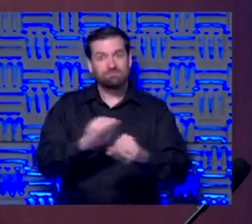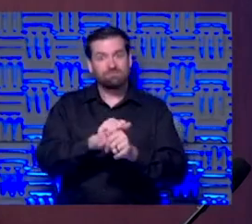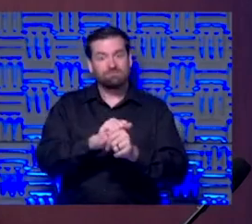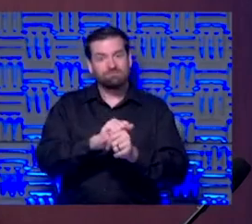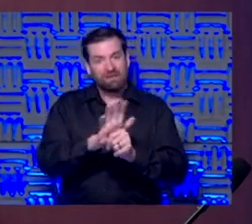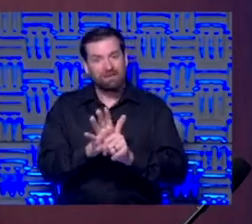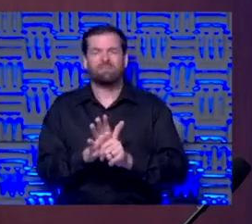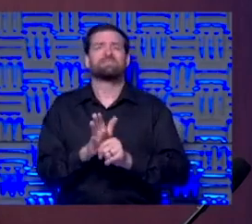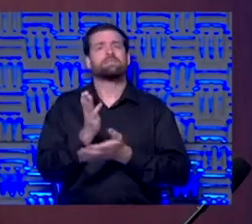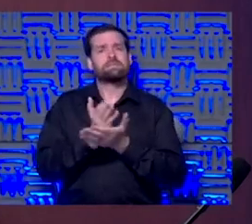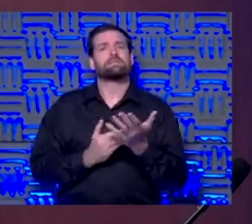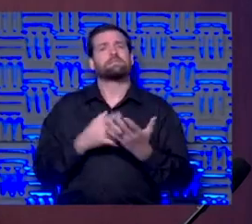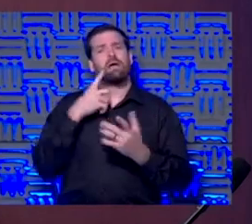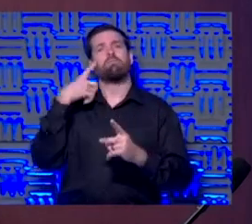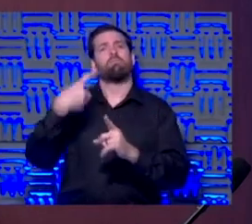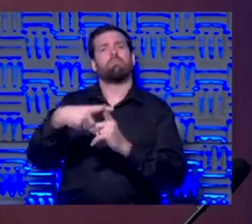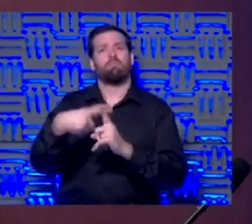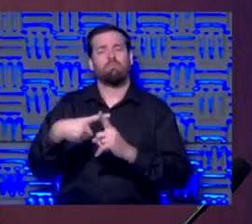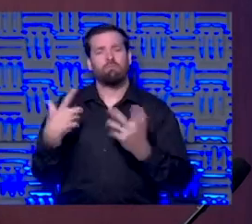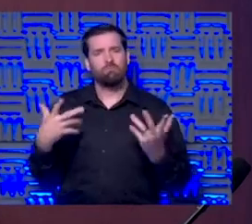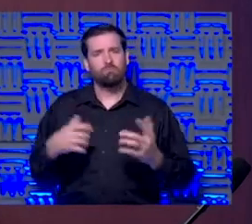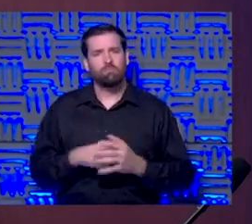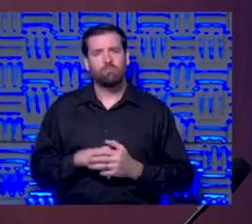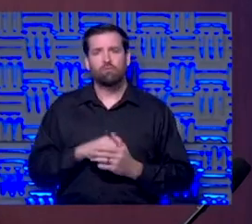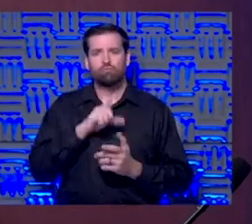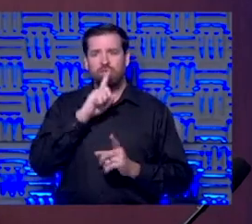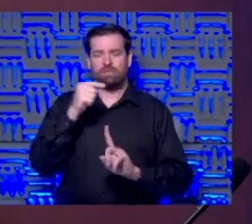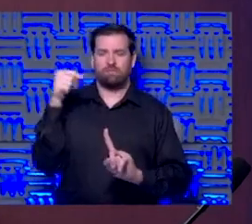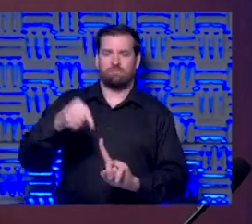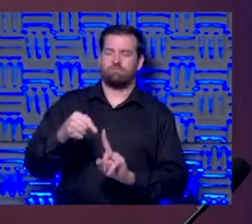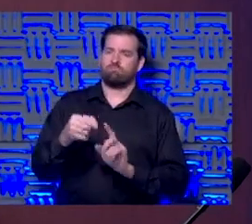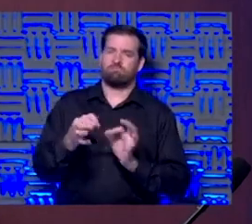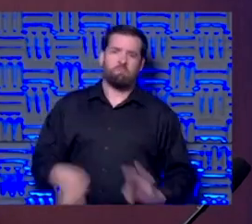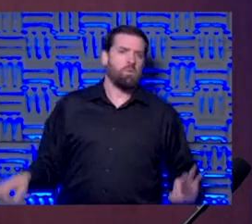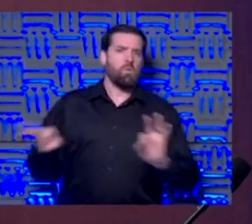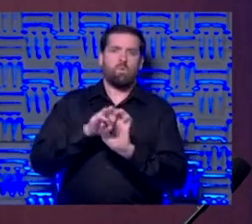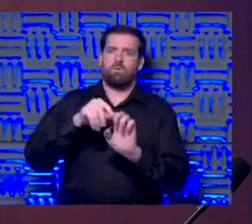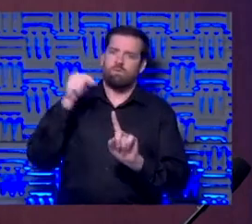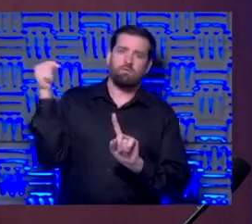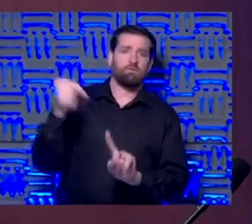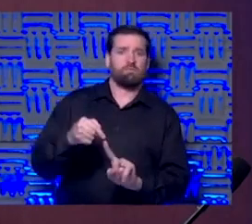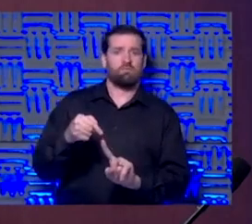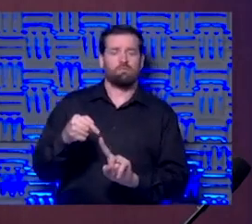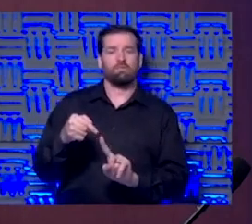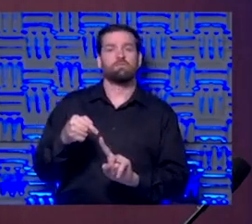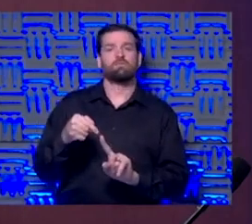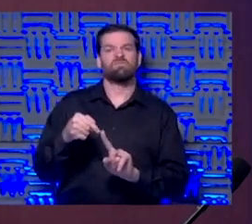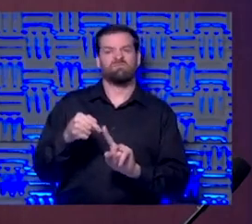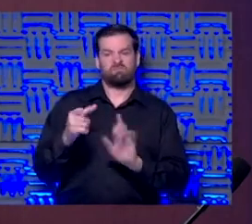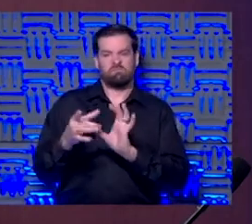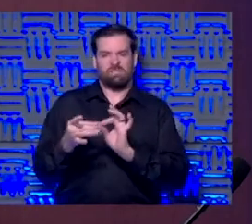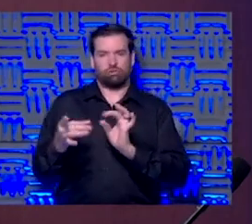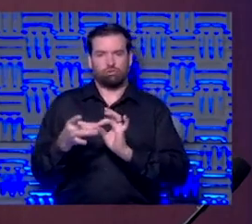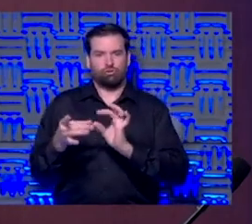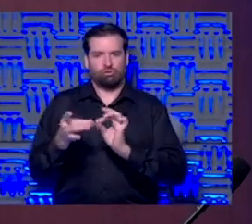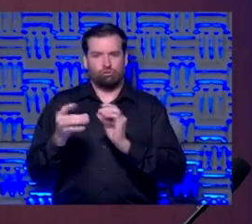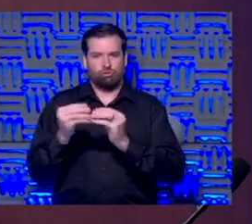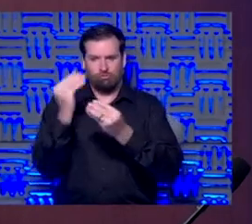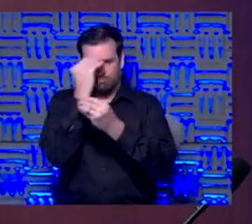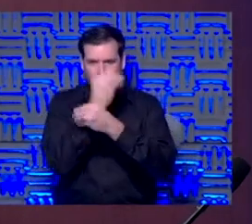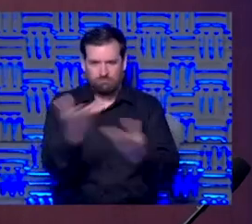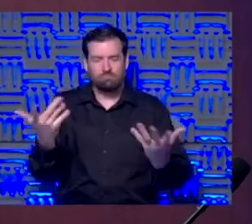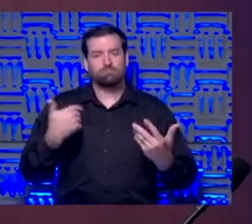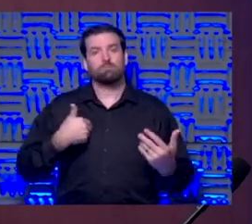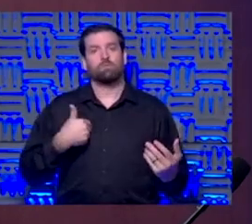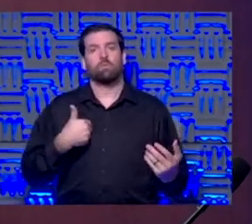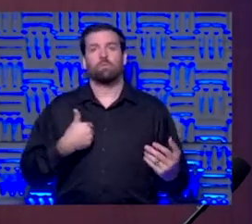silver lining. Really, I think the crux of what I want to talk about with this question is the messaging. I mean, we are